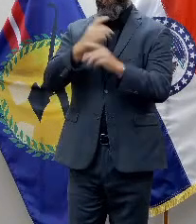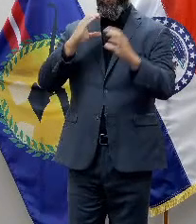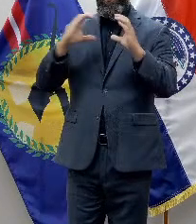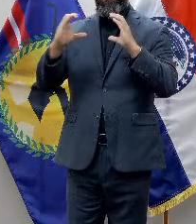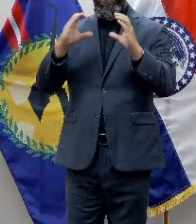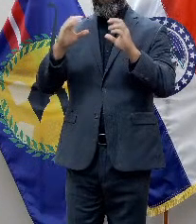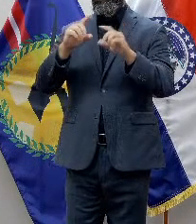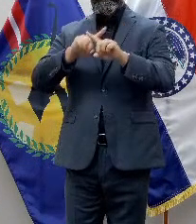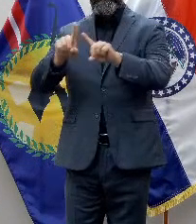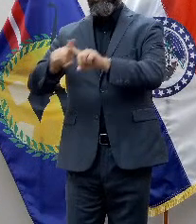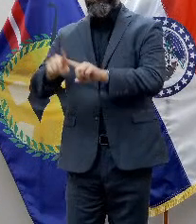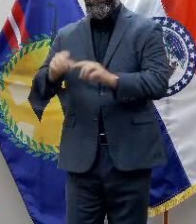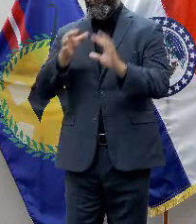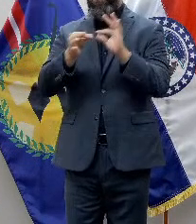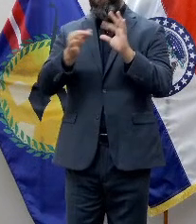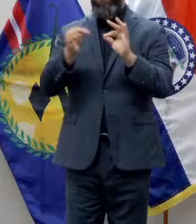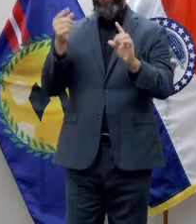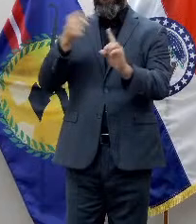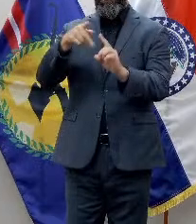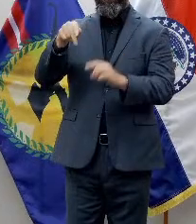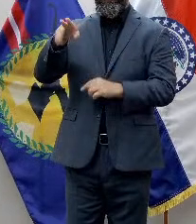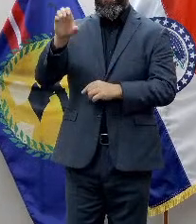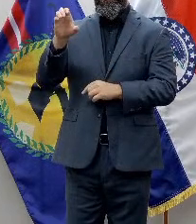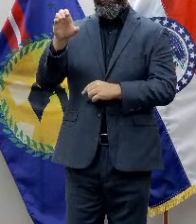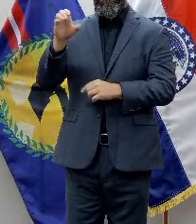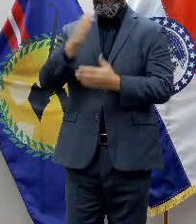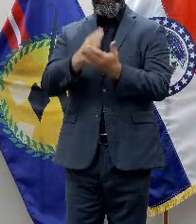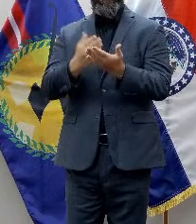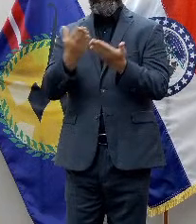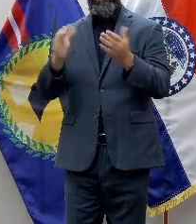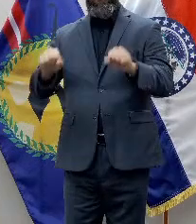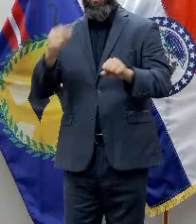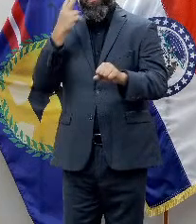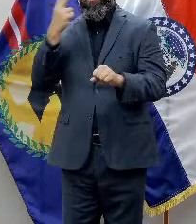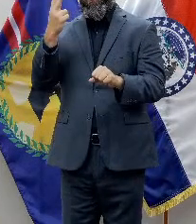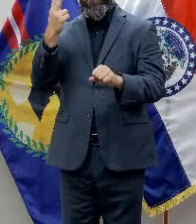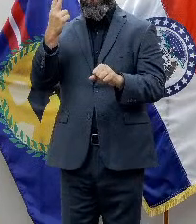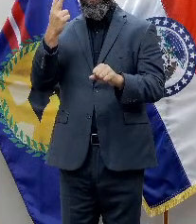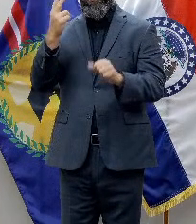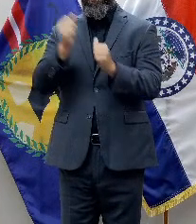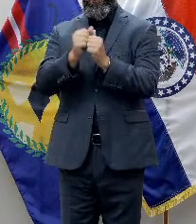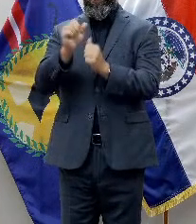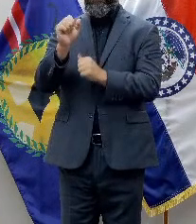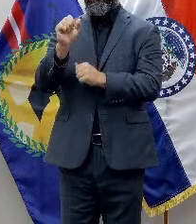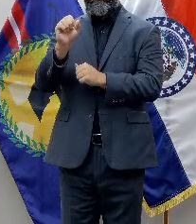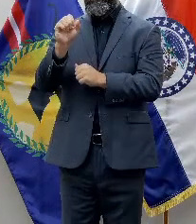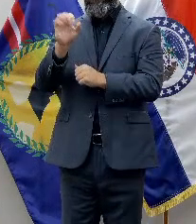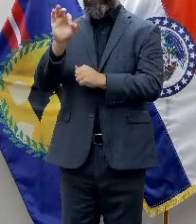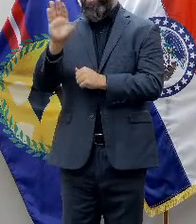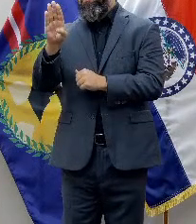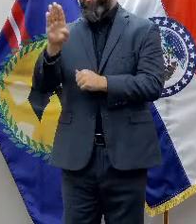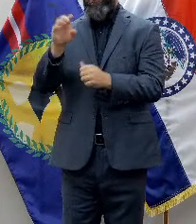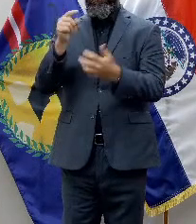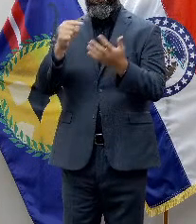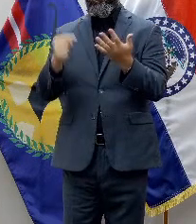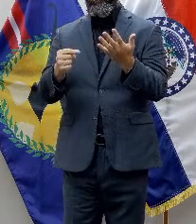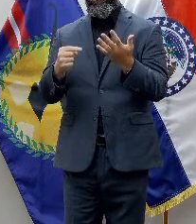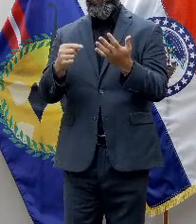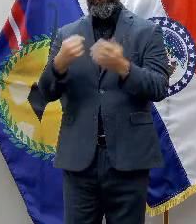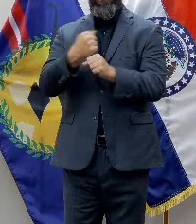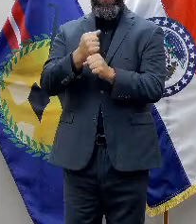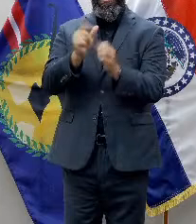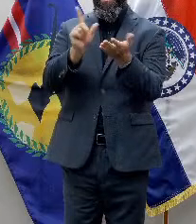communicate various messages to the public. Some of those that you should be able to see in terms of some social media pieces. We've created stickers